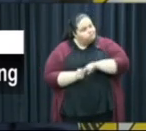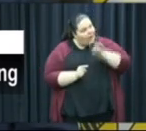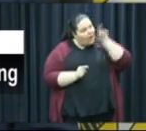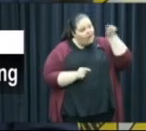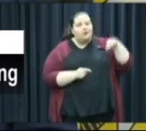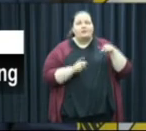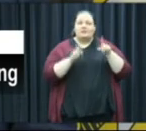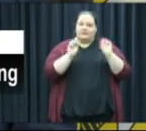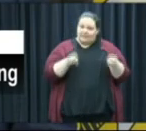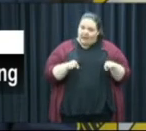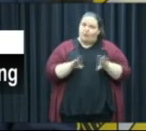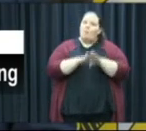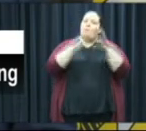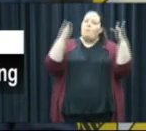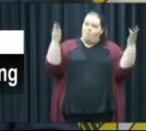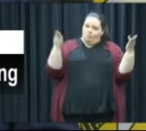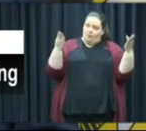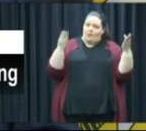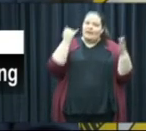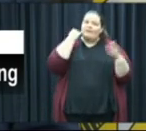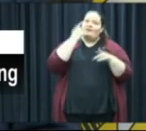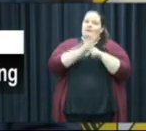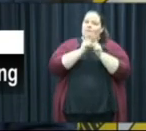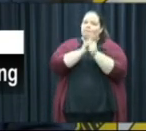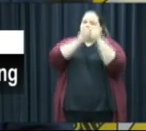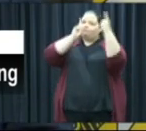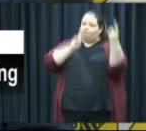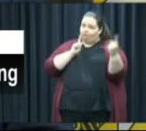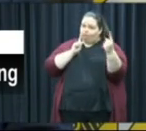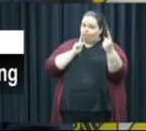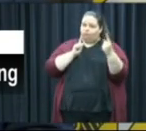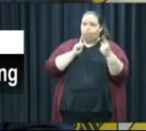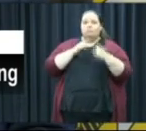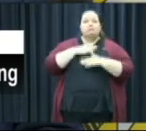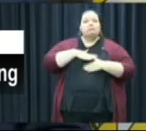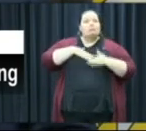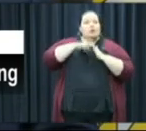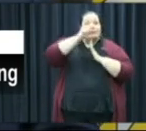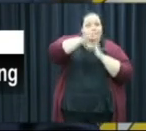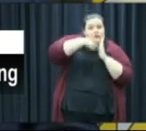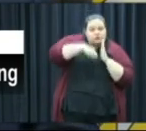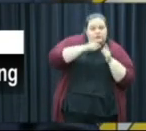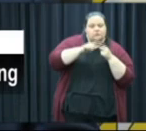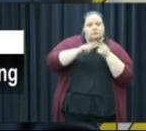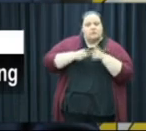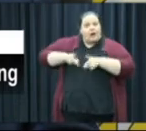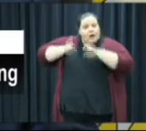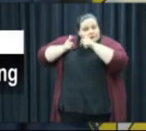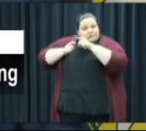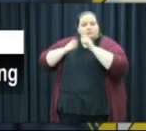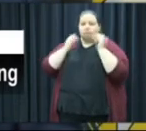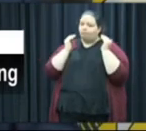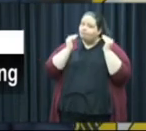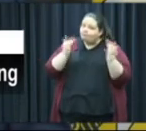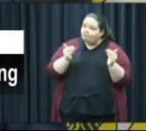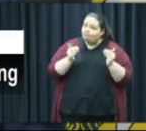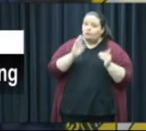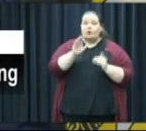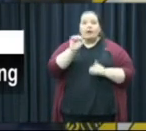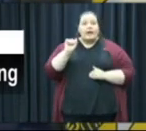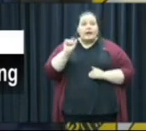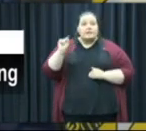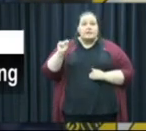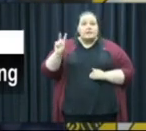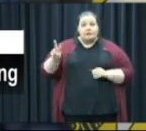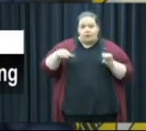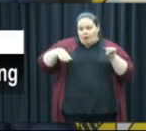physical distancing and safety measures are in place. Recreational fishing and hunting are now permitted. Driving on your ATV is